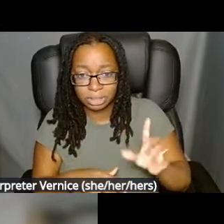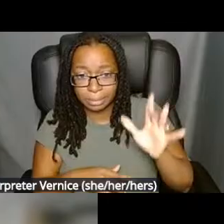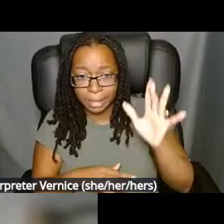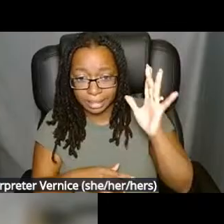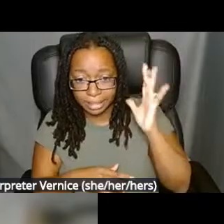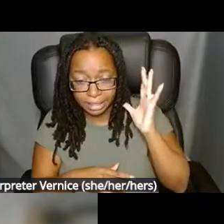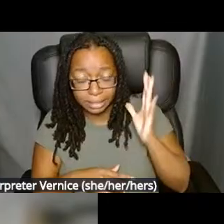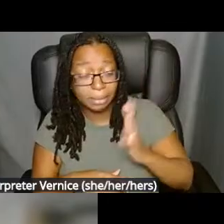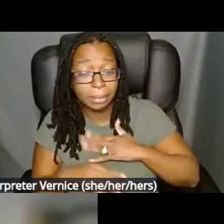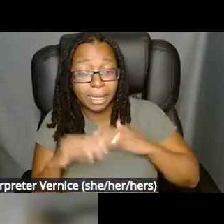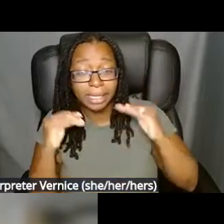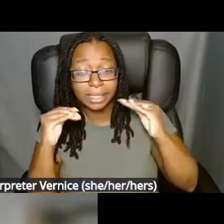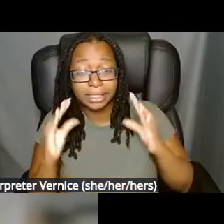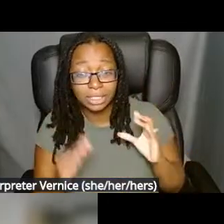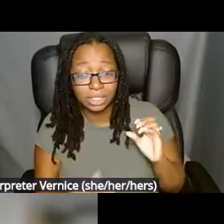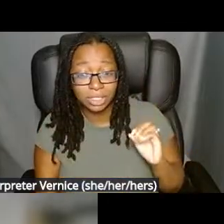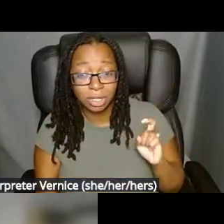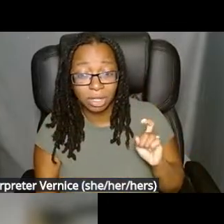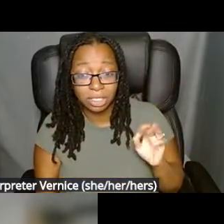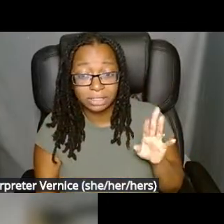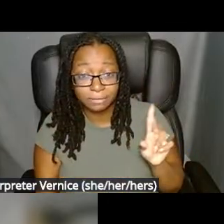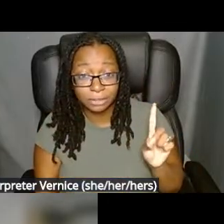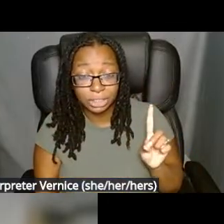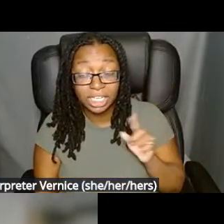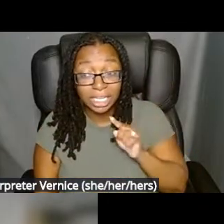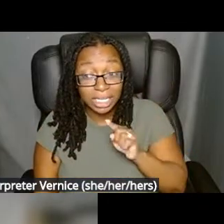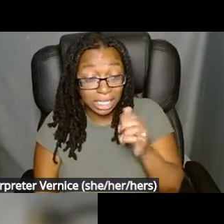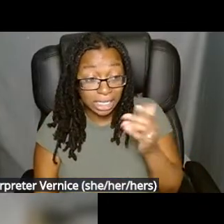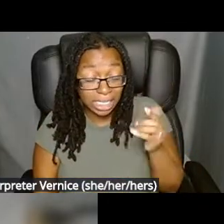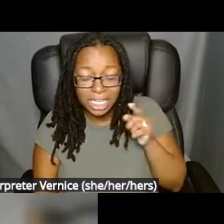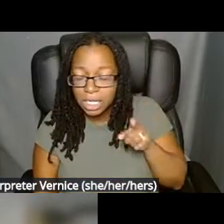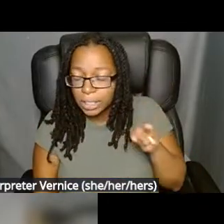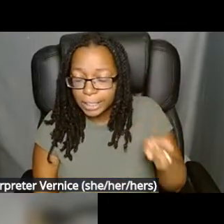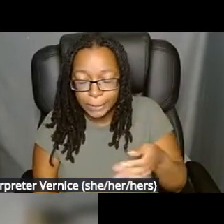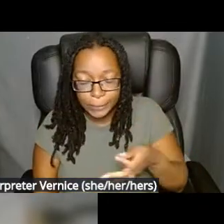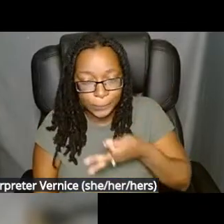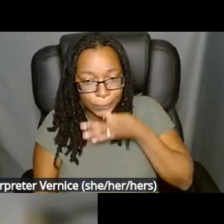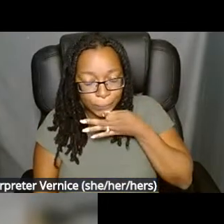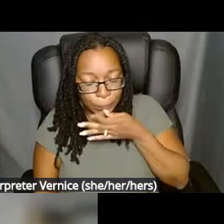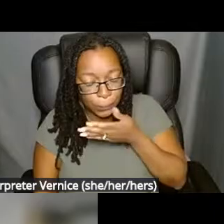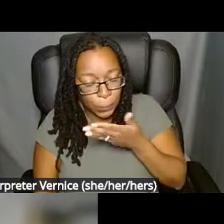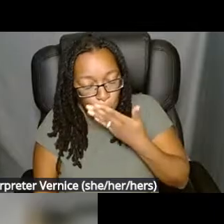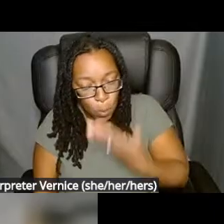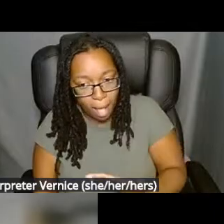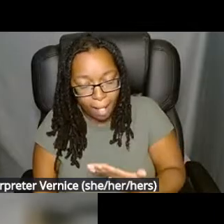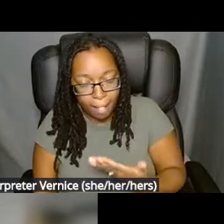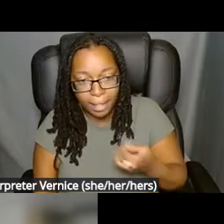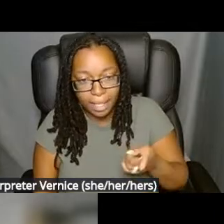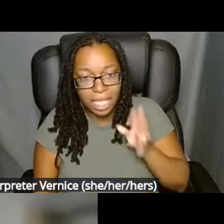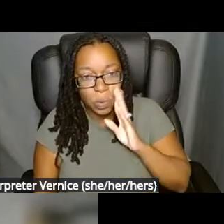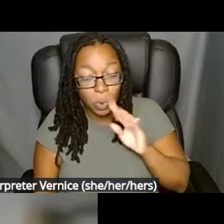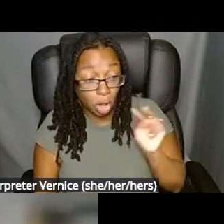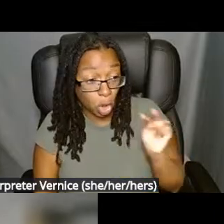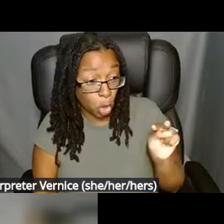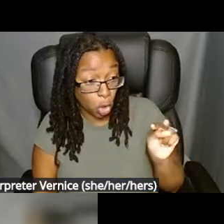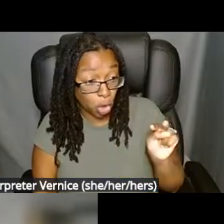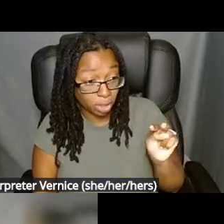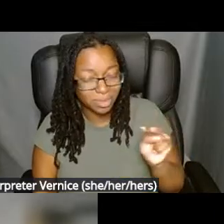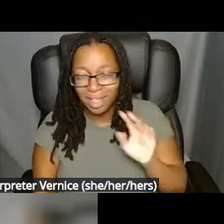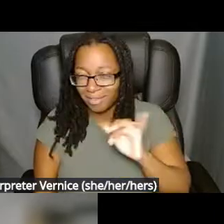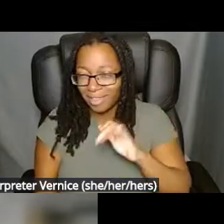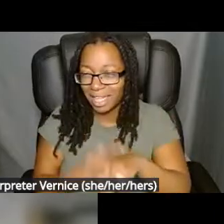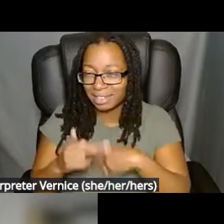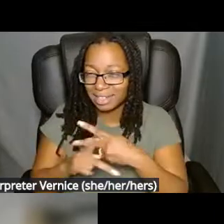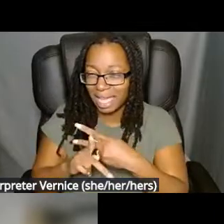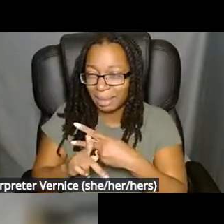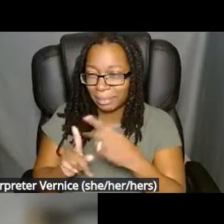then, he knew it so well that he can actually tell you, it would be like these neurons you're looking at is this type of neuron. If you stain it, it's going to